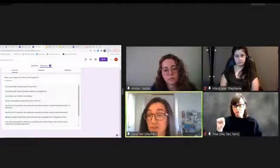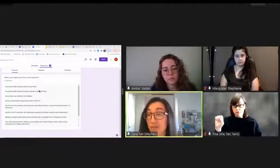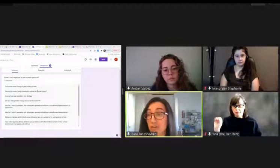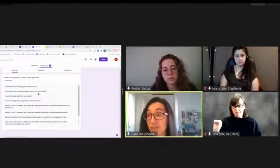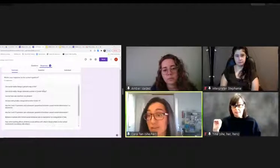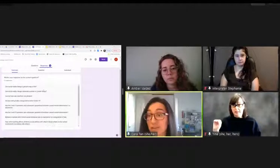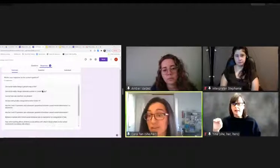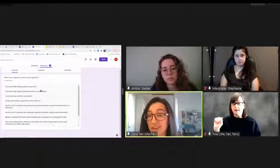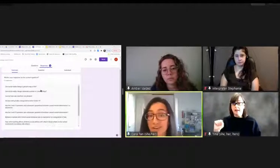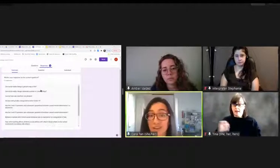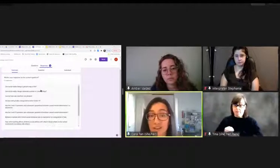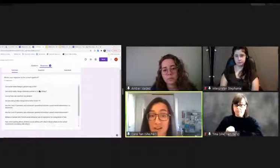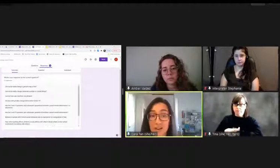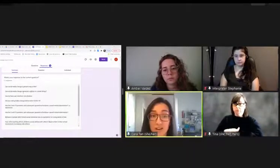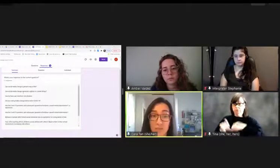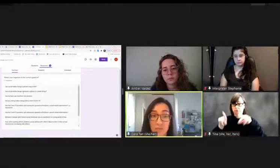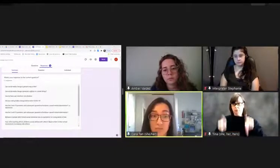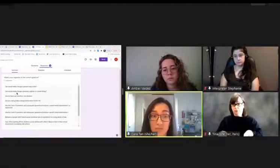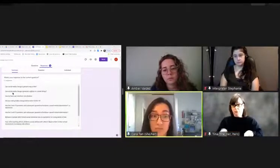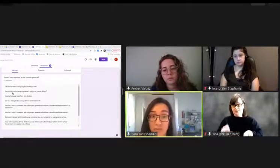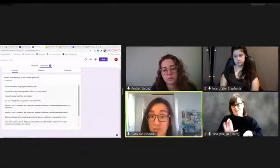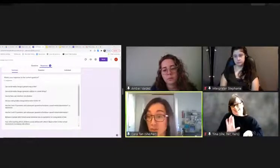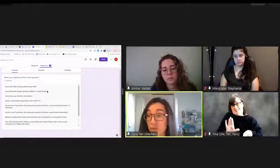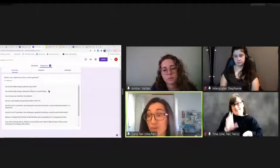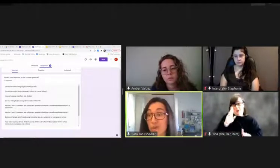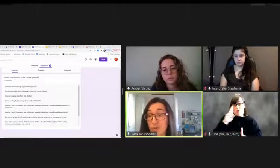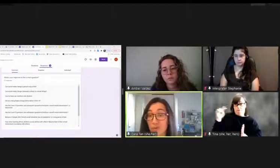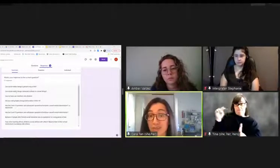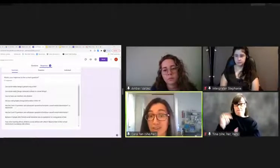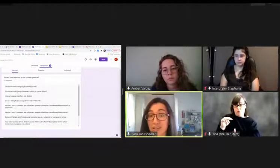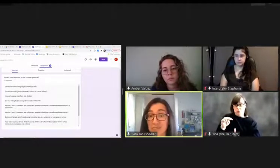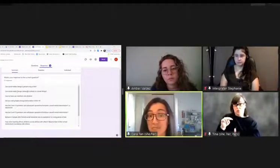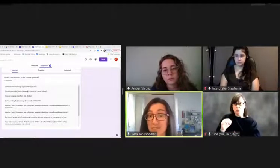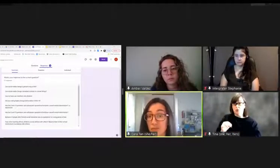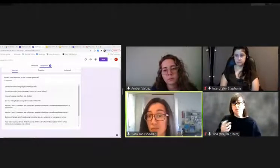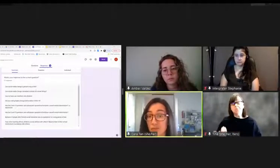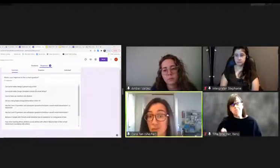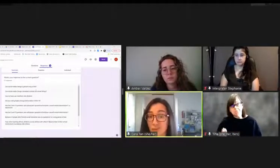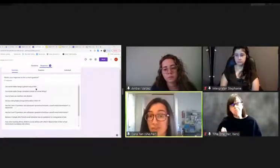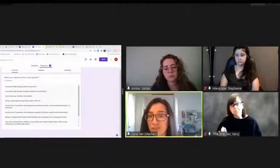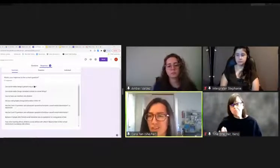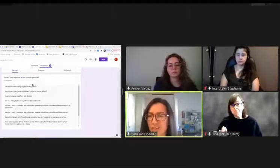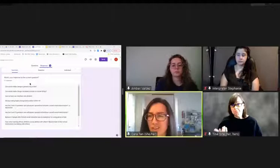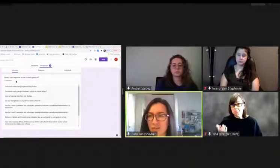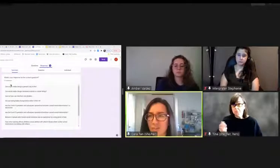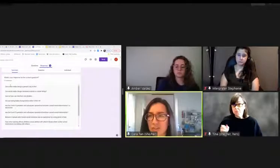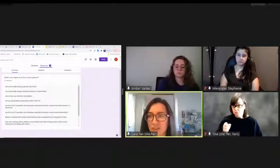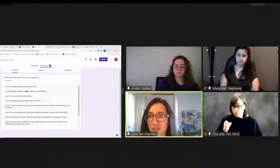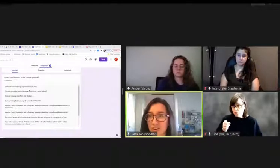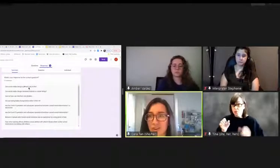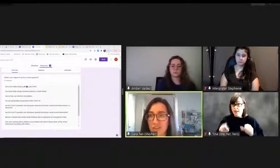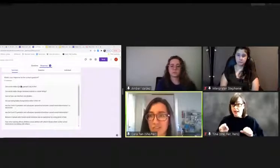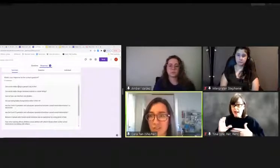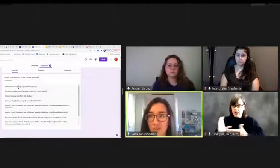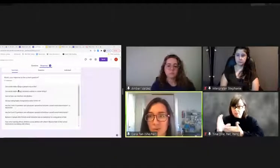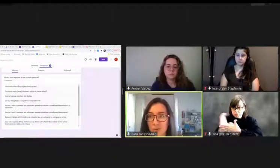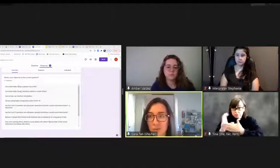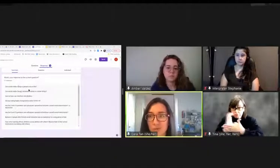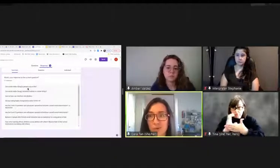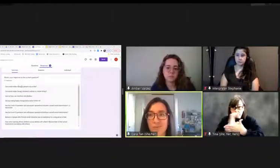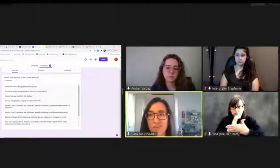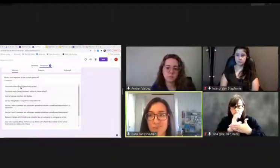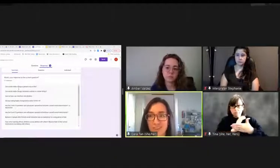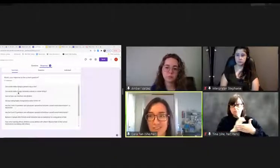a particular thing, right? This should also be observable. It's a little